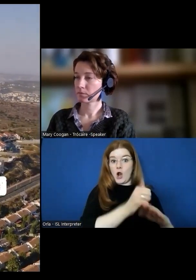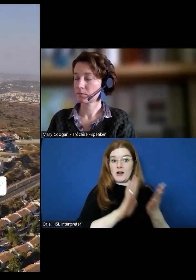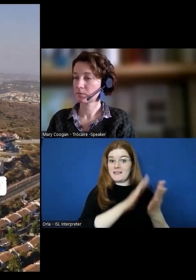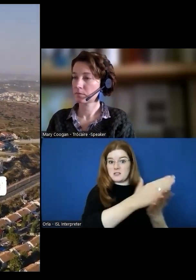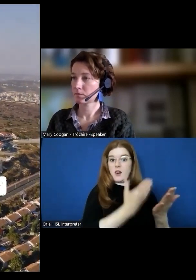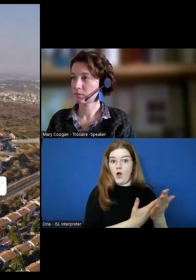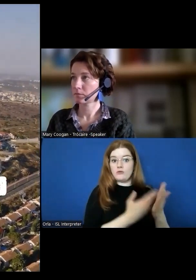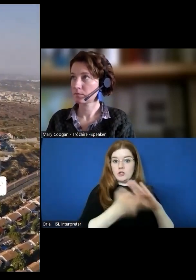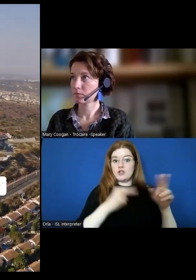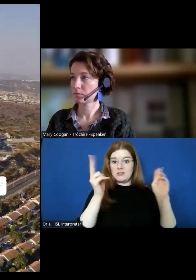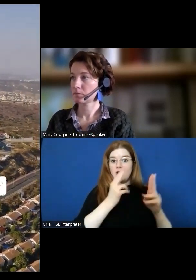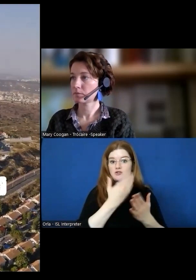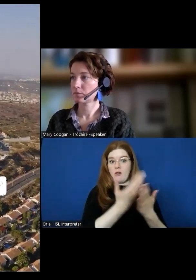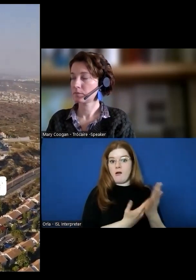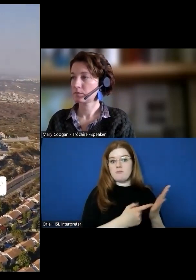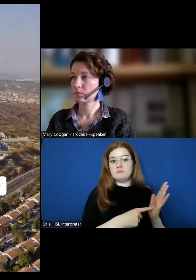under international law.